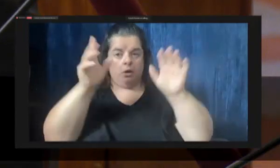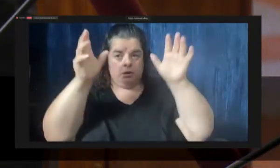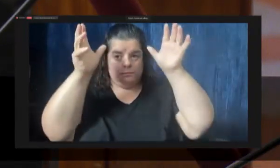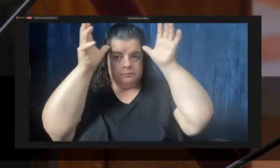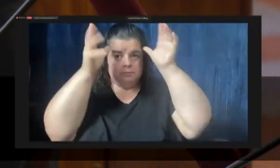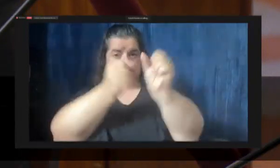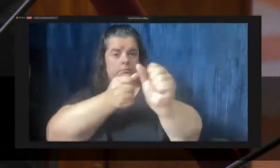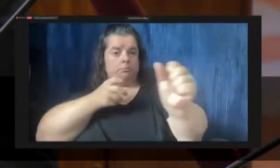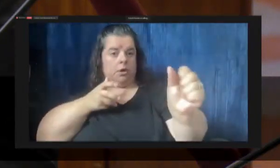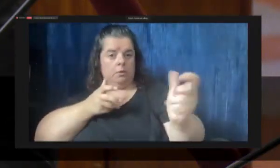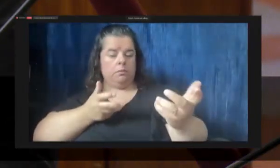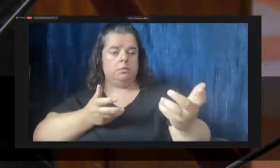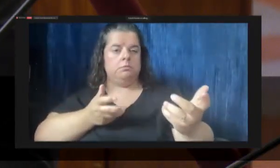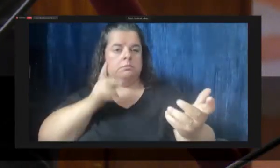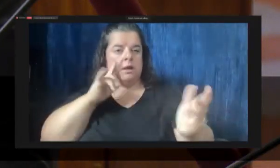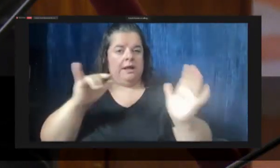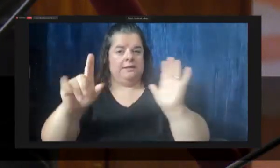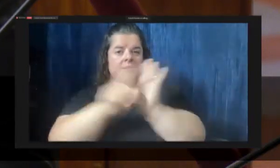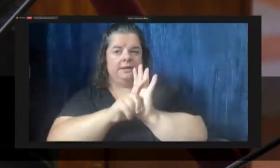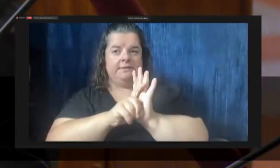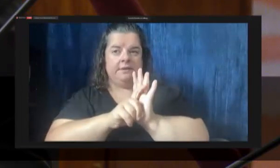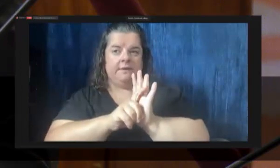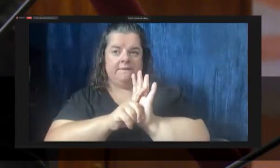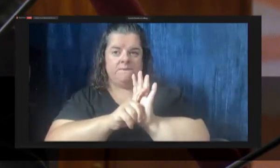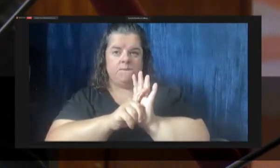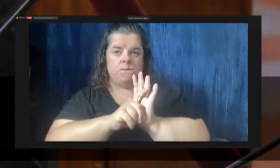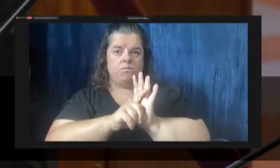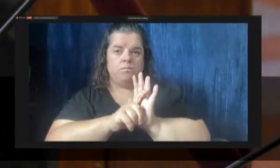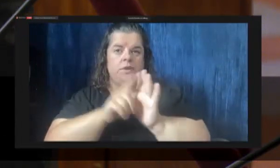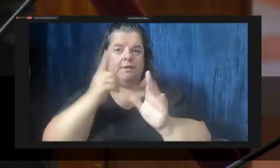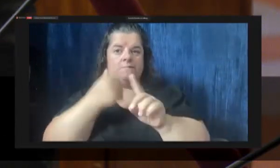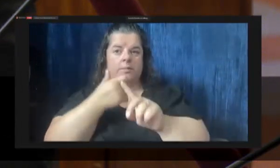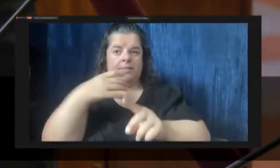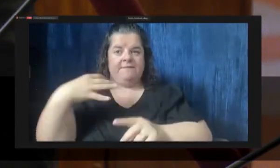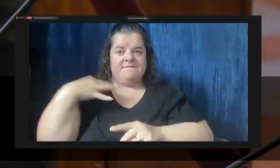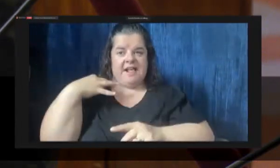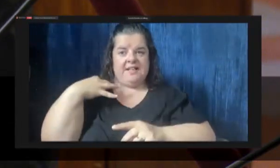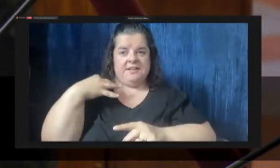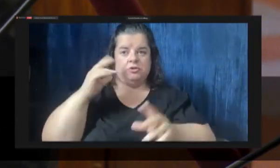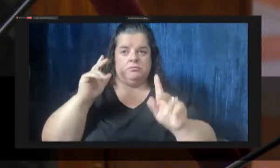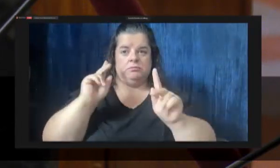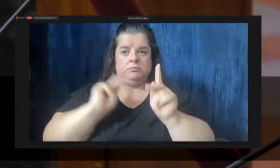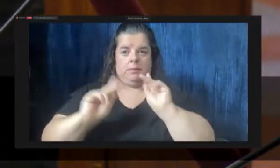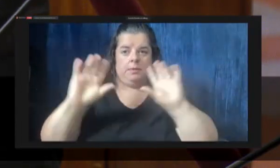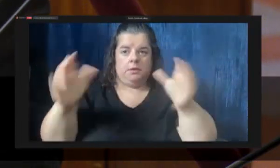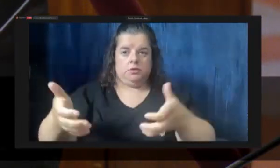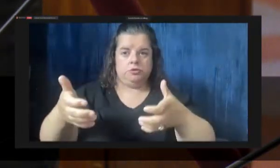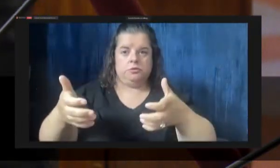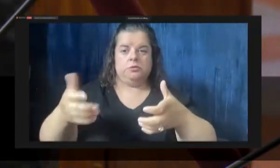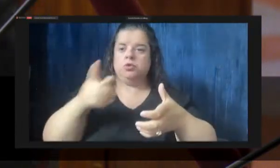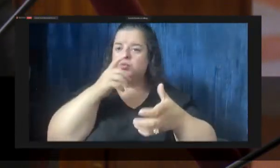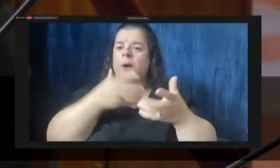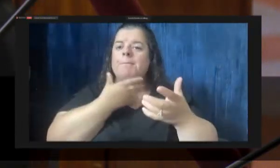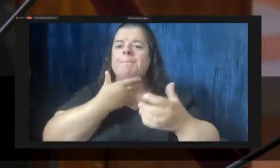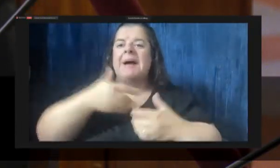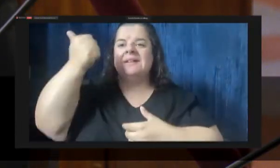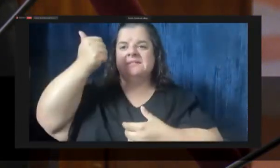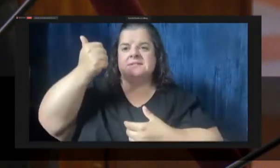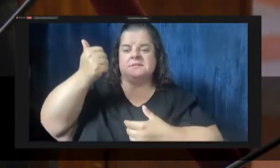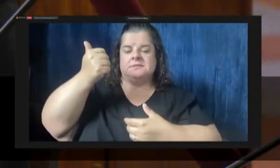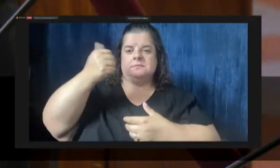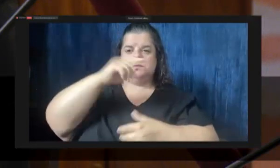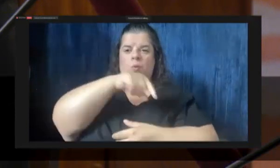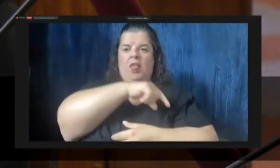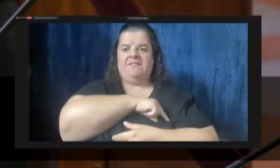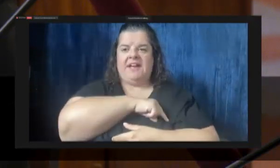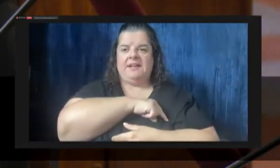They identify from among a volunteer population the folks who are best qualified. They provide that list to us, and then we